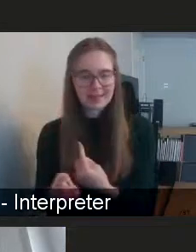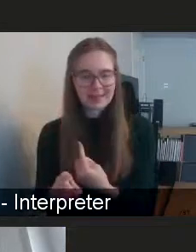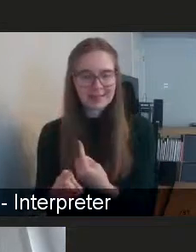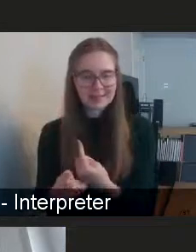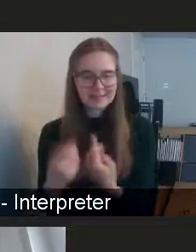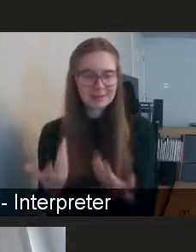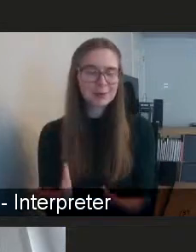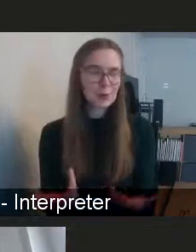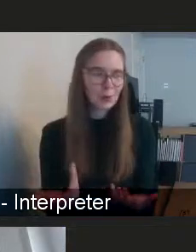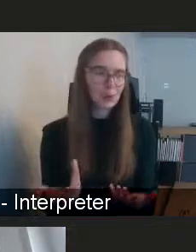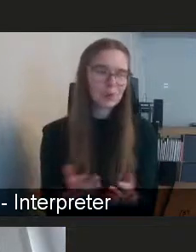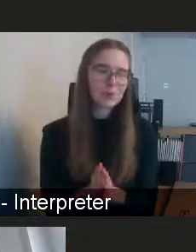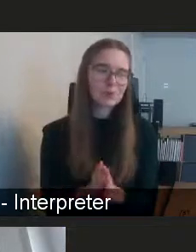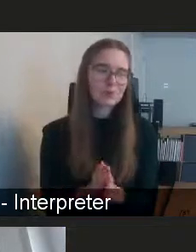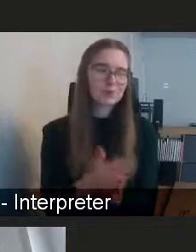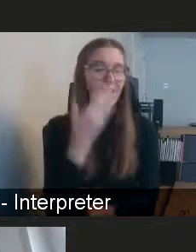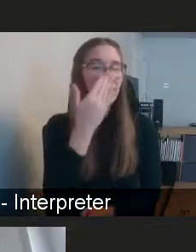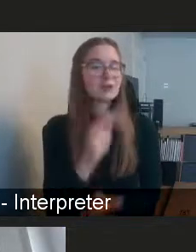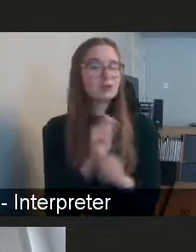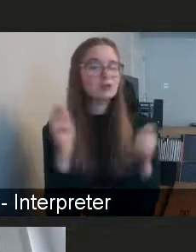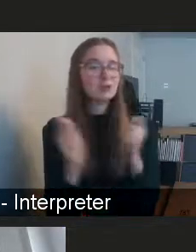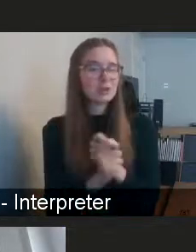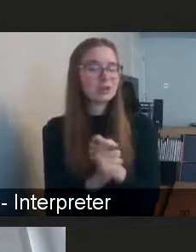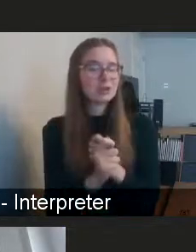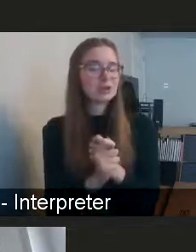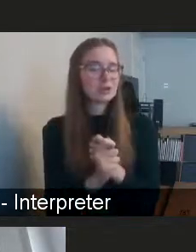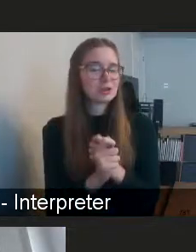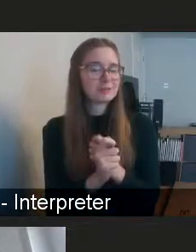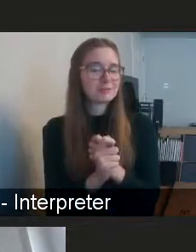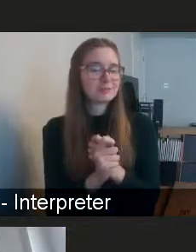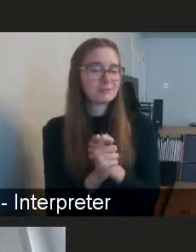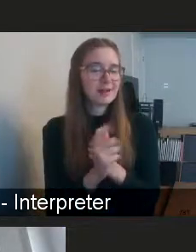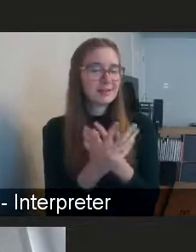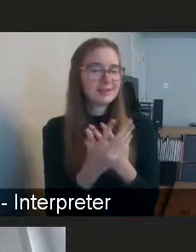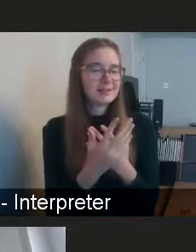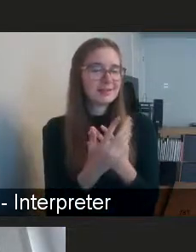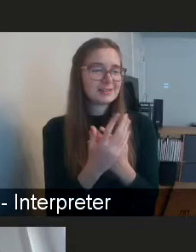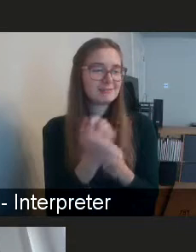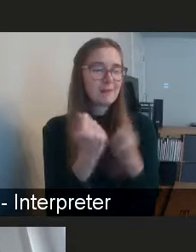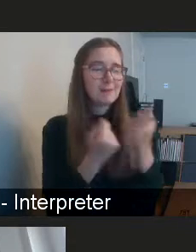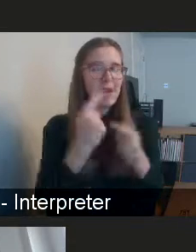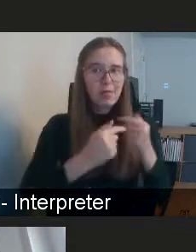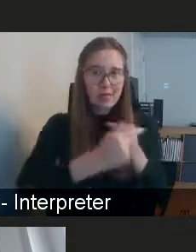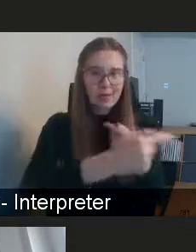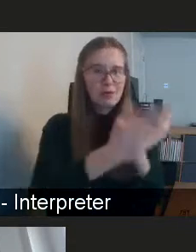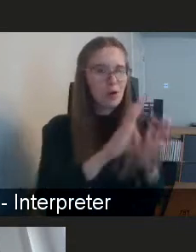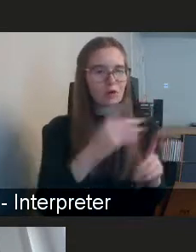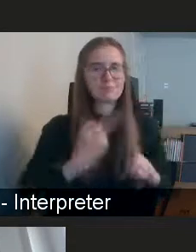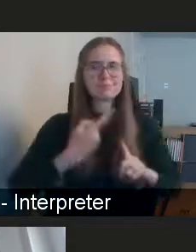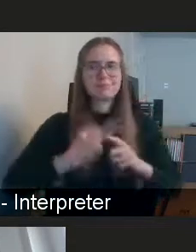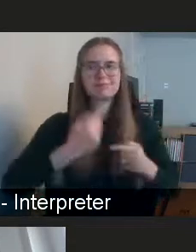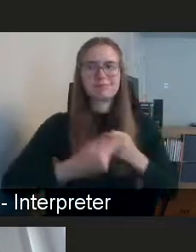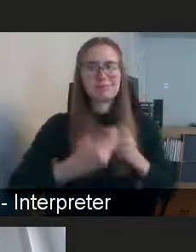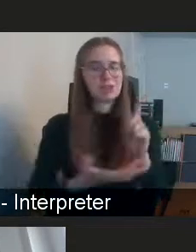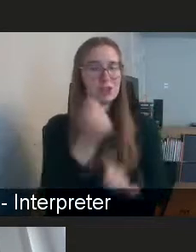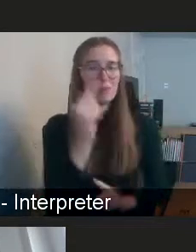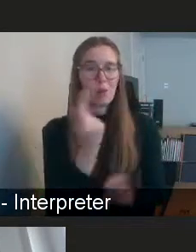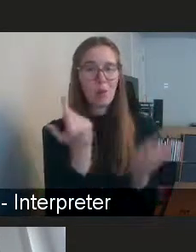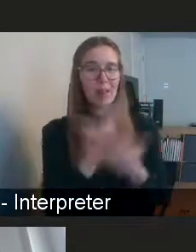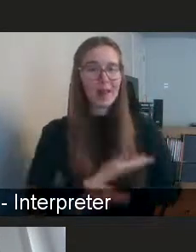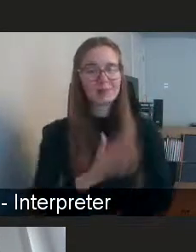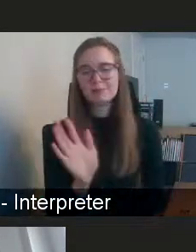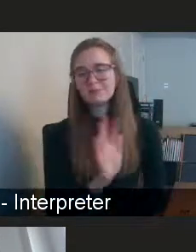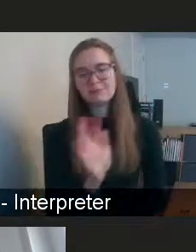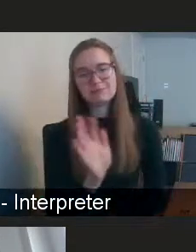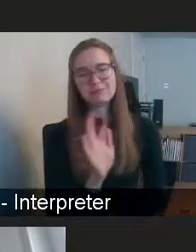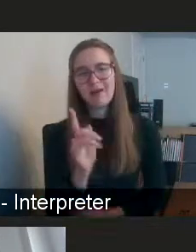sent. So attitude change, I would say, is a marathon, not a sprint. And we cannot achieve it overnight. But if it is